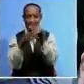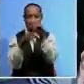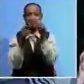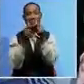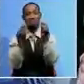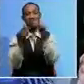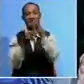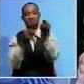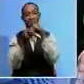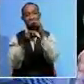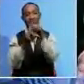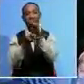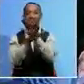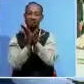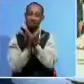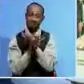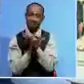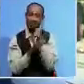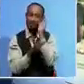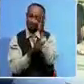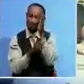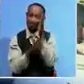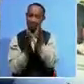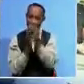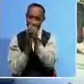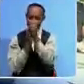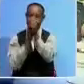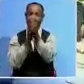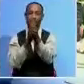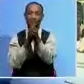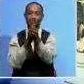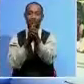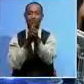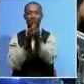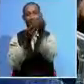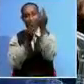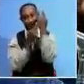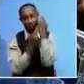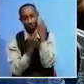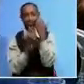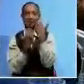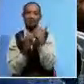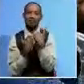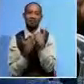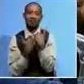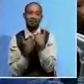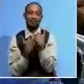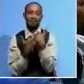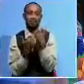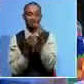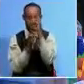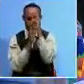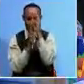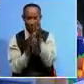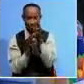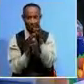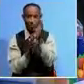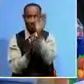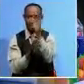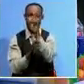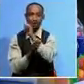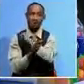country. And will carry that duty, that responsibility, to honor their